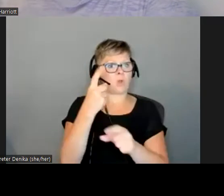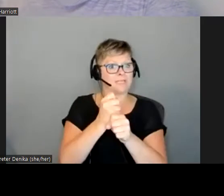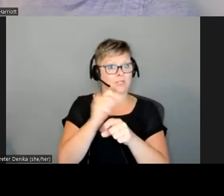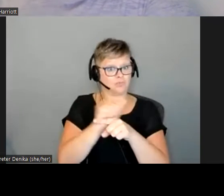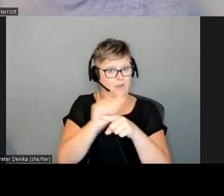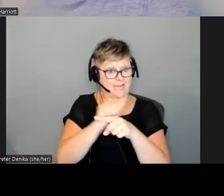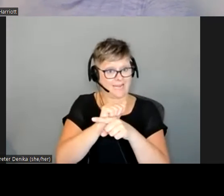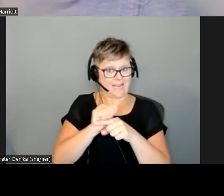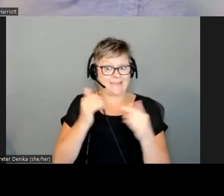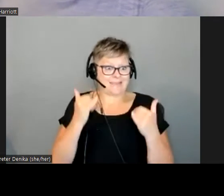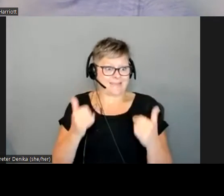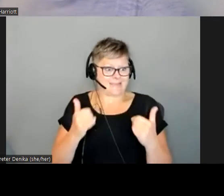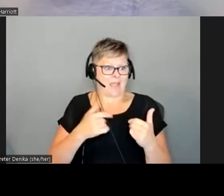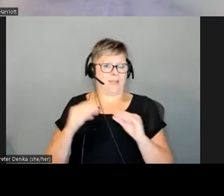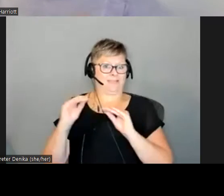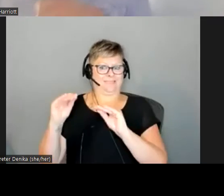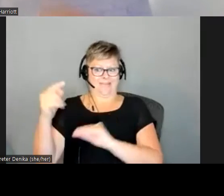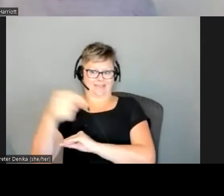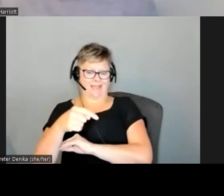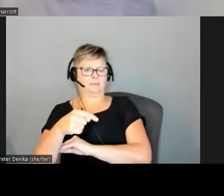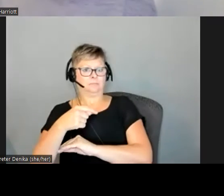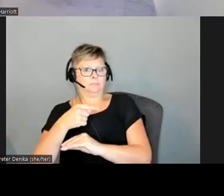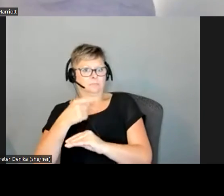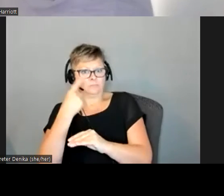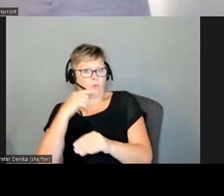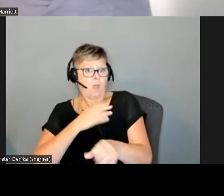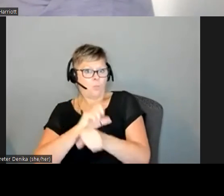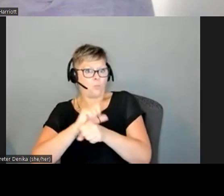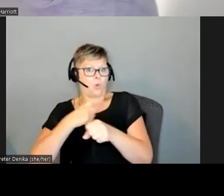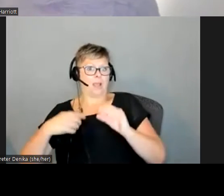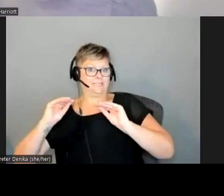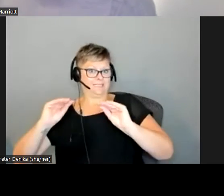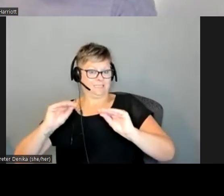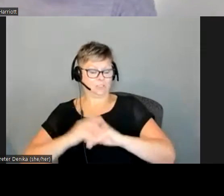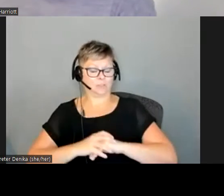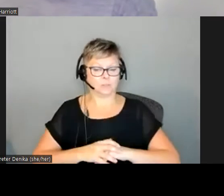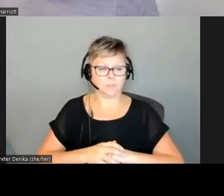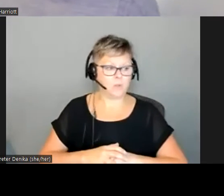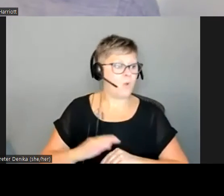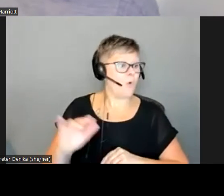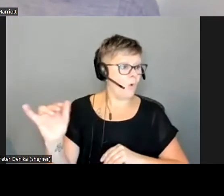IFOT practitioner, which I use through my work. And there's also the